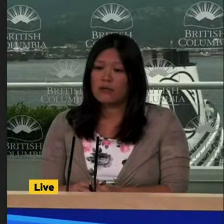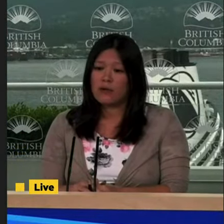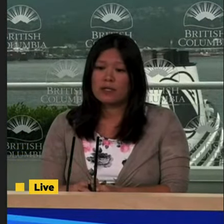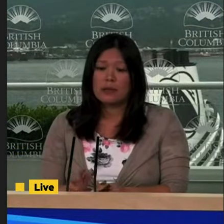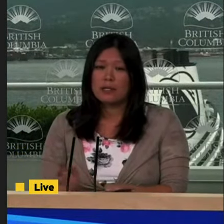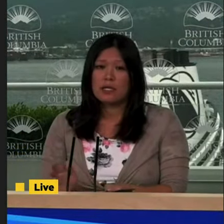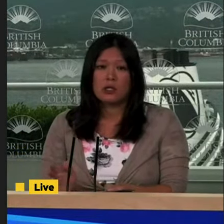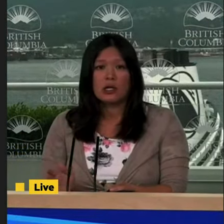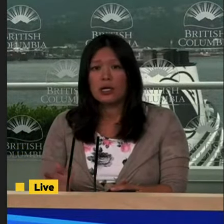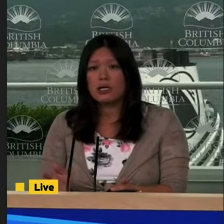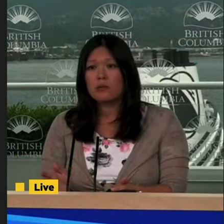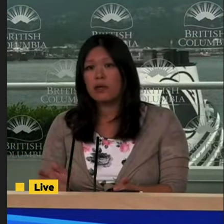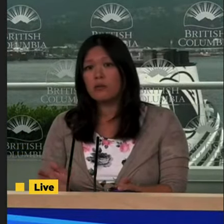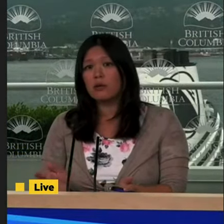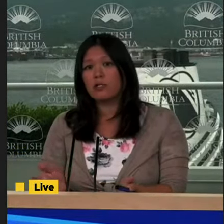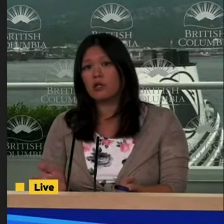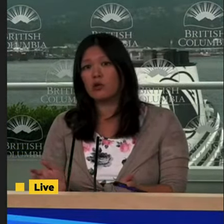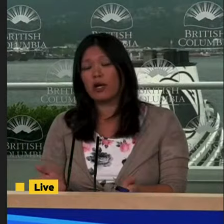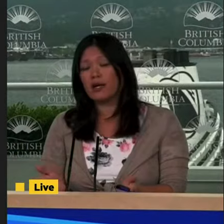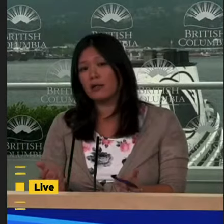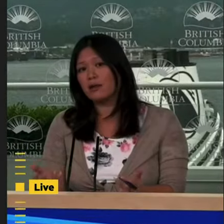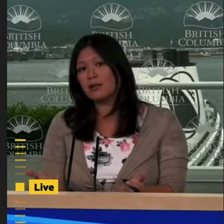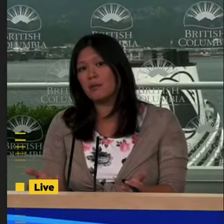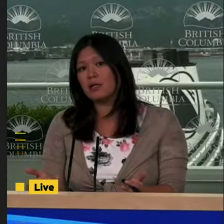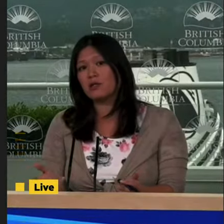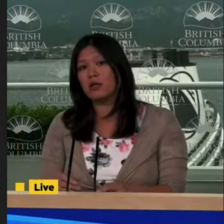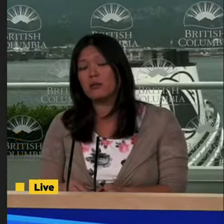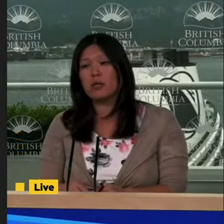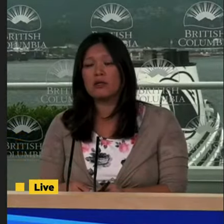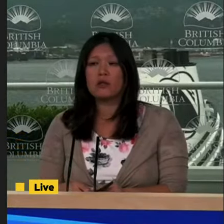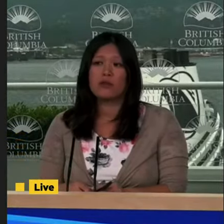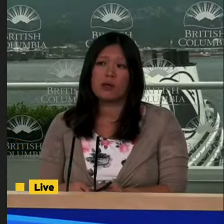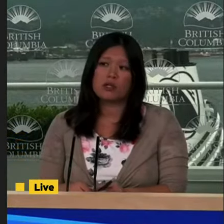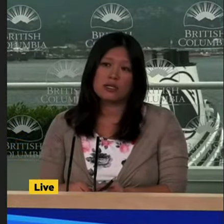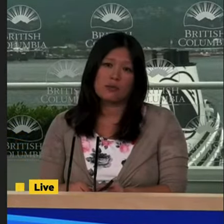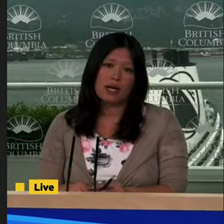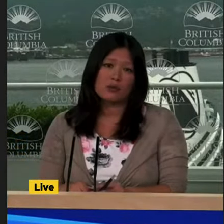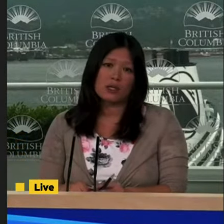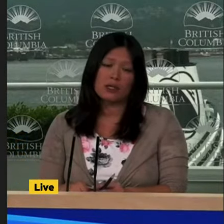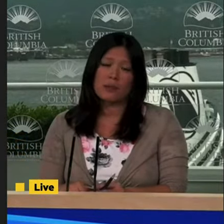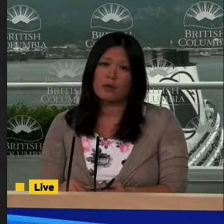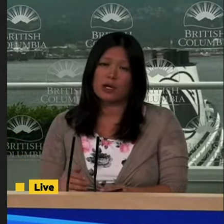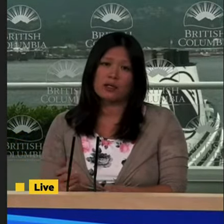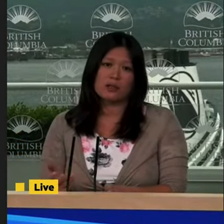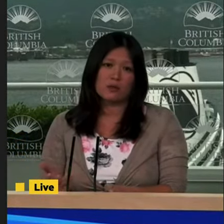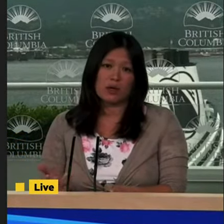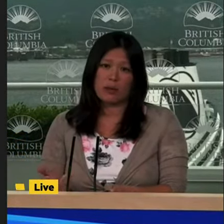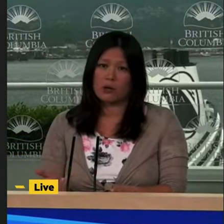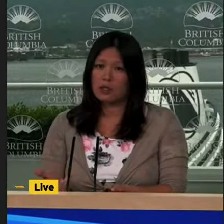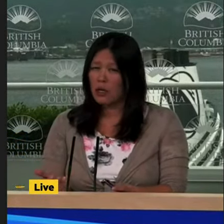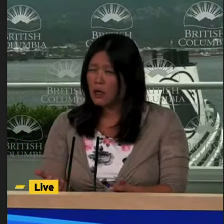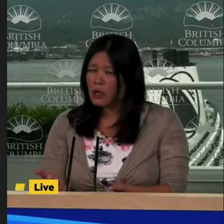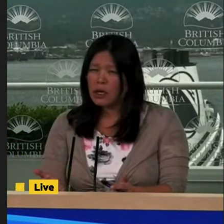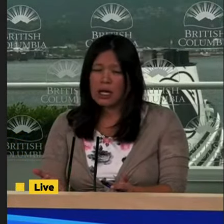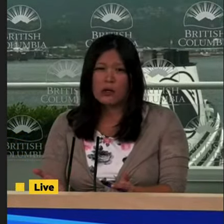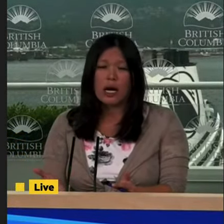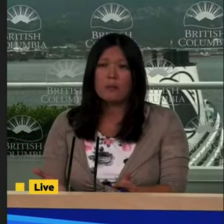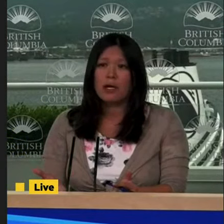And one of the first steps he took as Premier was to create this ministry, the Ministry of Emergency Management and Climate Readiness. We're